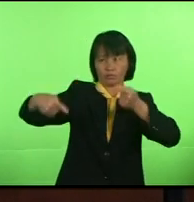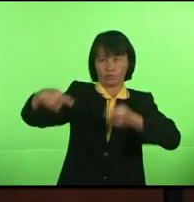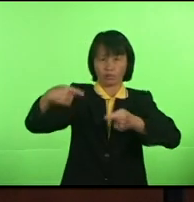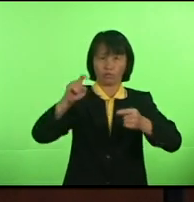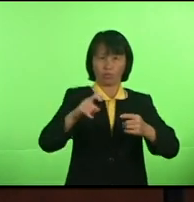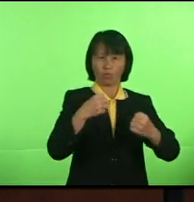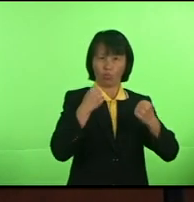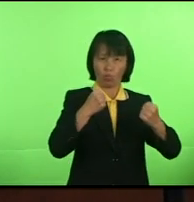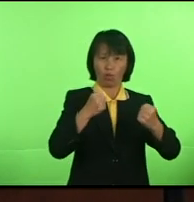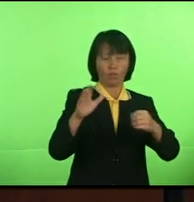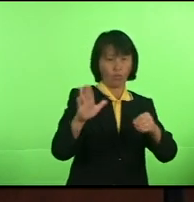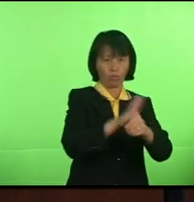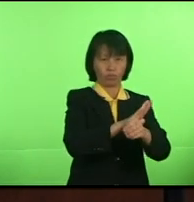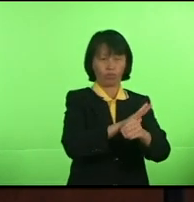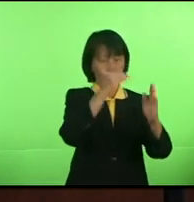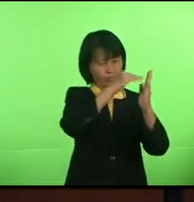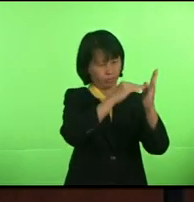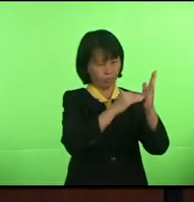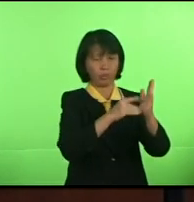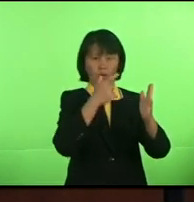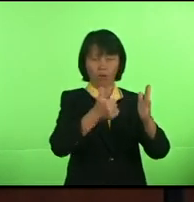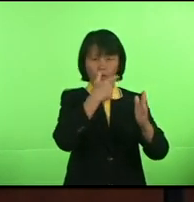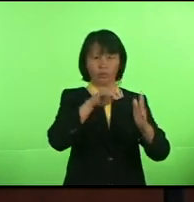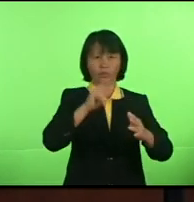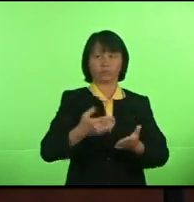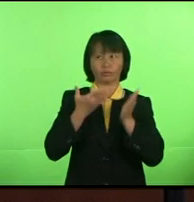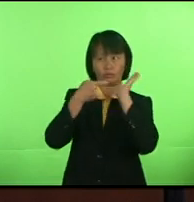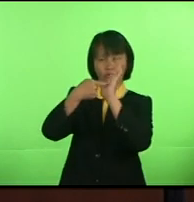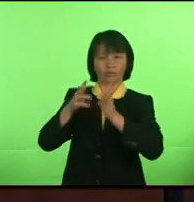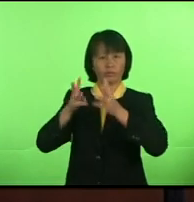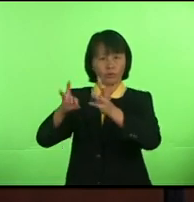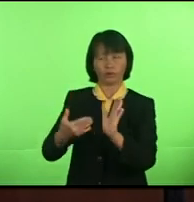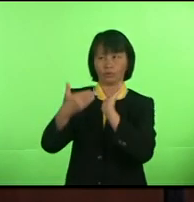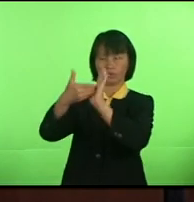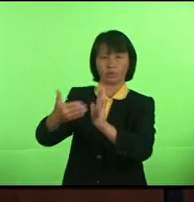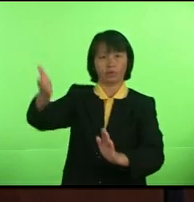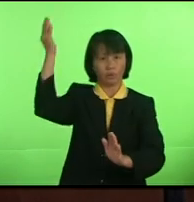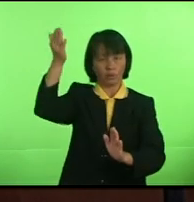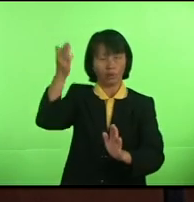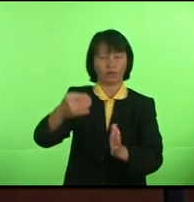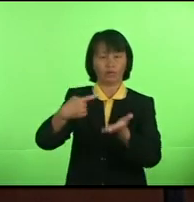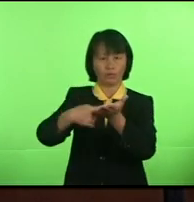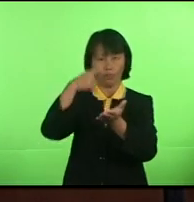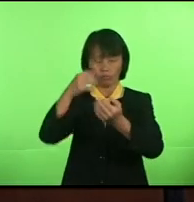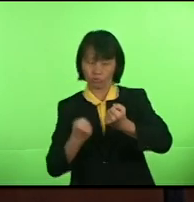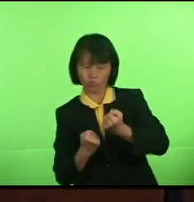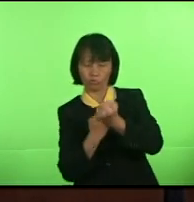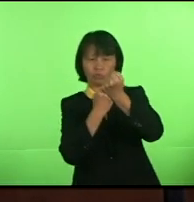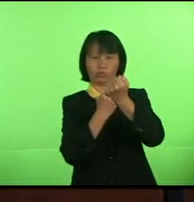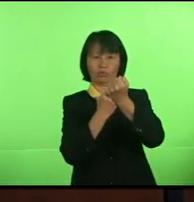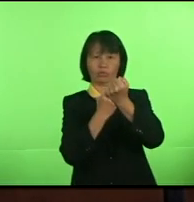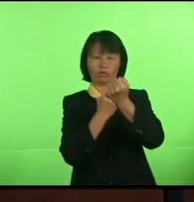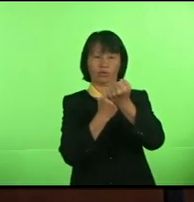solid. This is where you present your arguments in greater details with evidence to support your